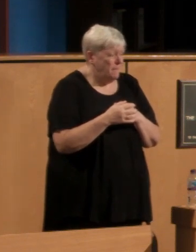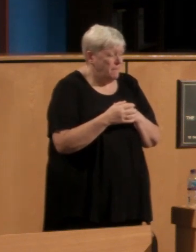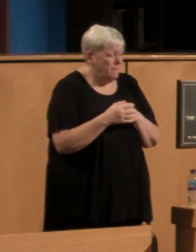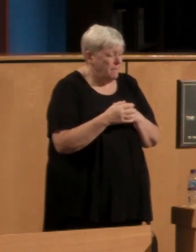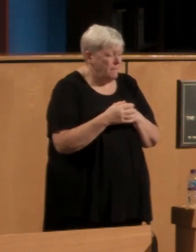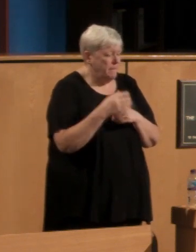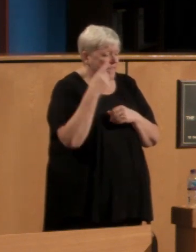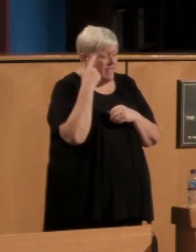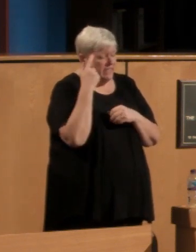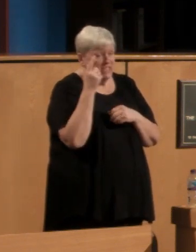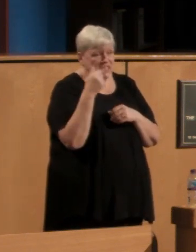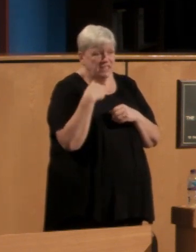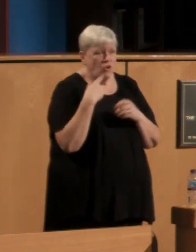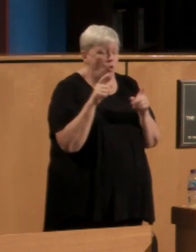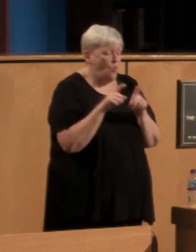I think,